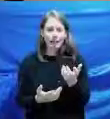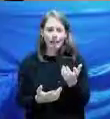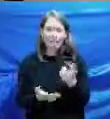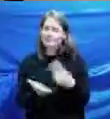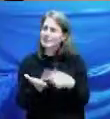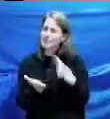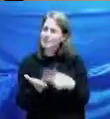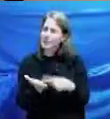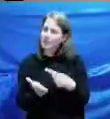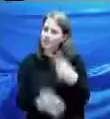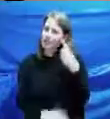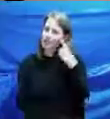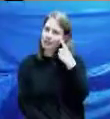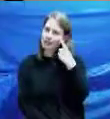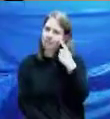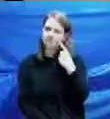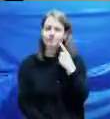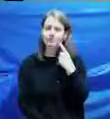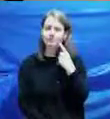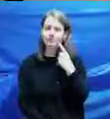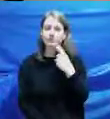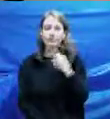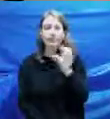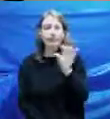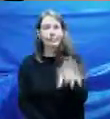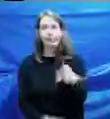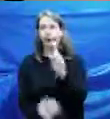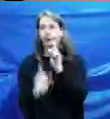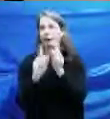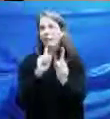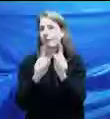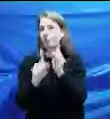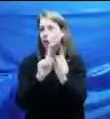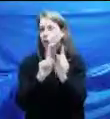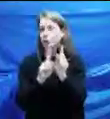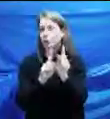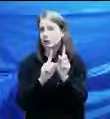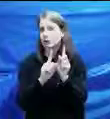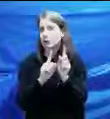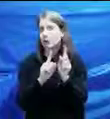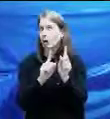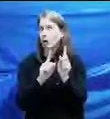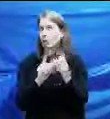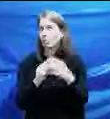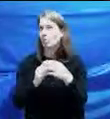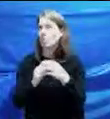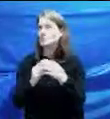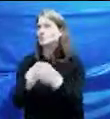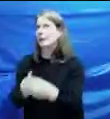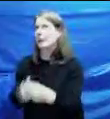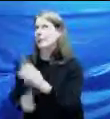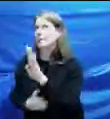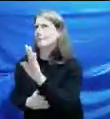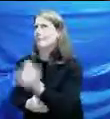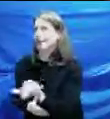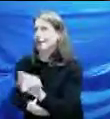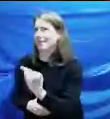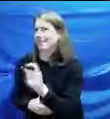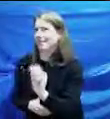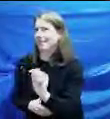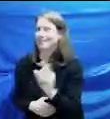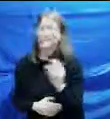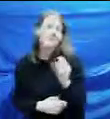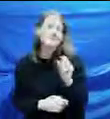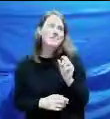you can say, oh, that conversation was based or prompted Yeah. by the text. No, yeah. Right, And, right. and That's what true. we're That's really true, that's talking true. about is a level of careful